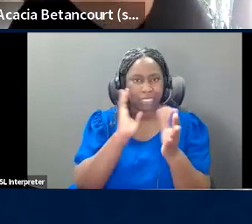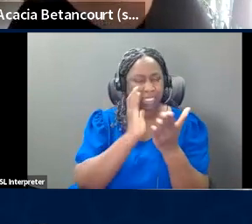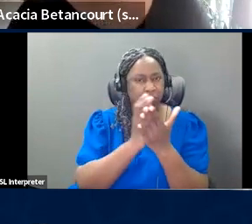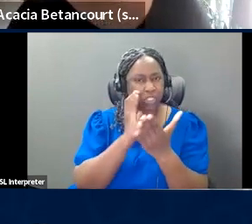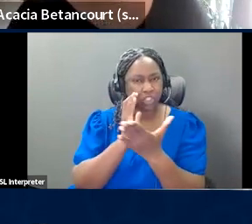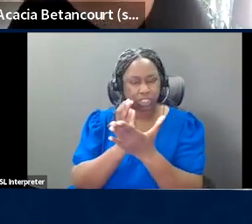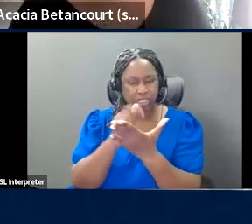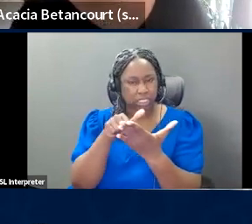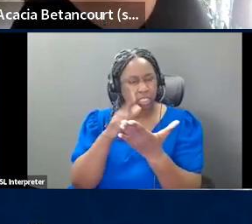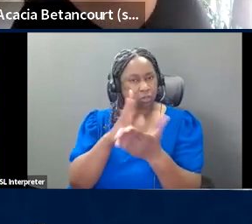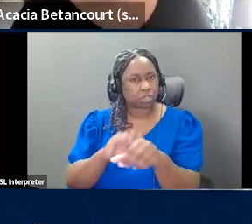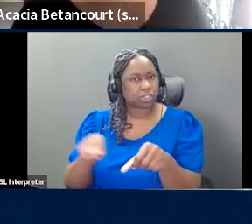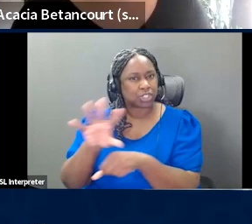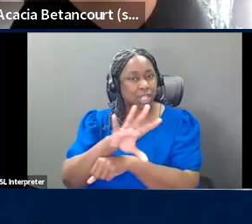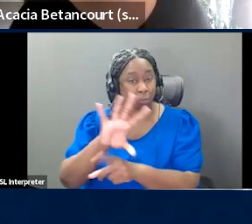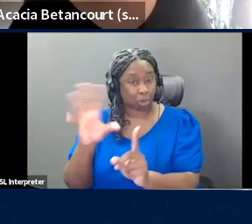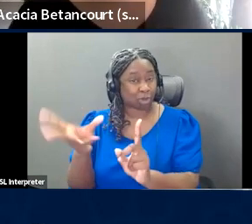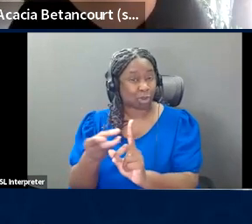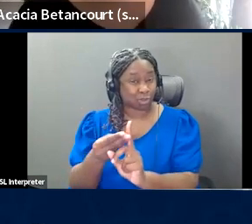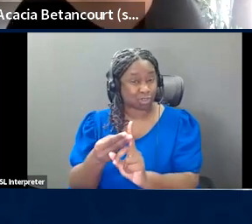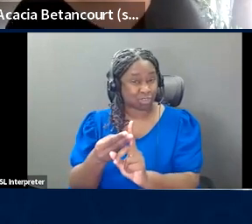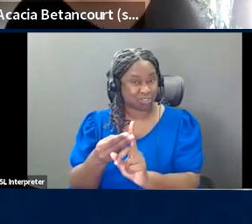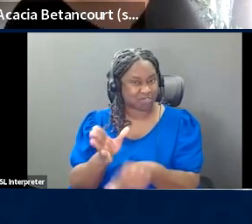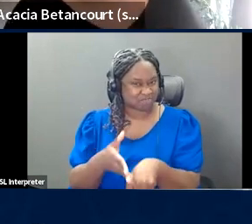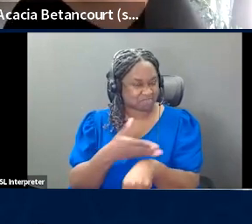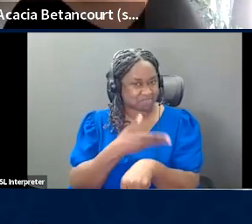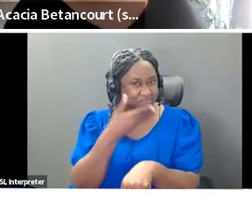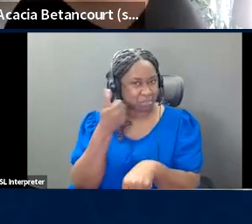our culture for the better and to make it more inclusive and equitable.